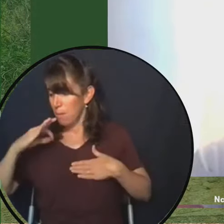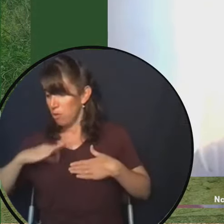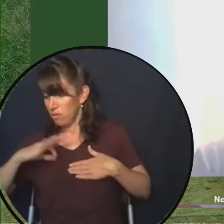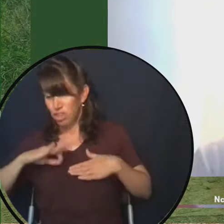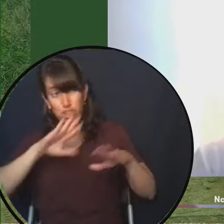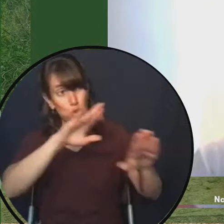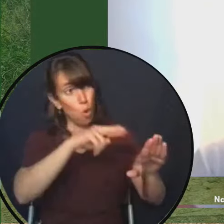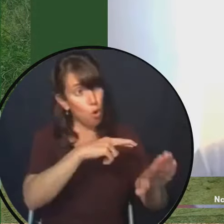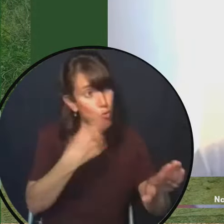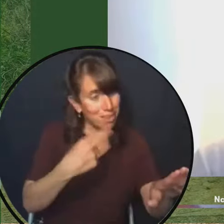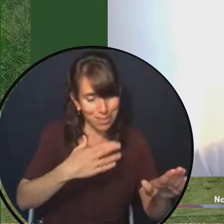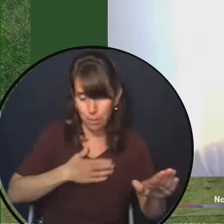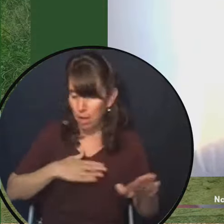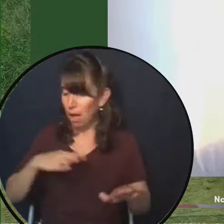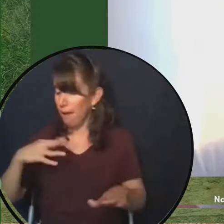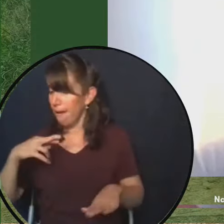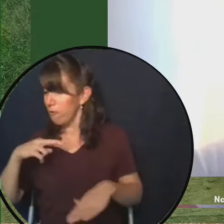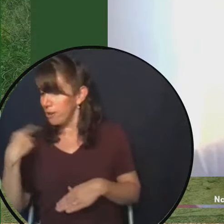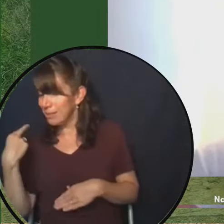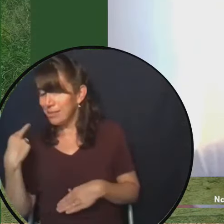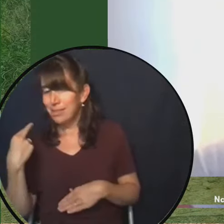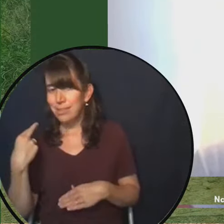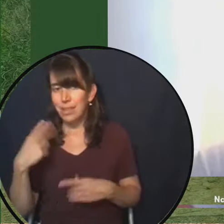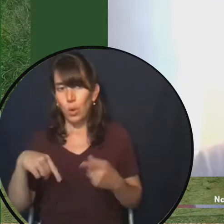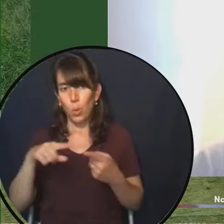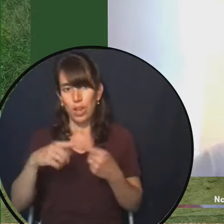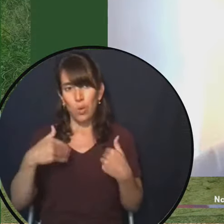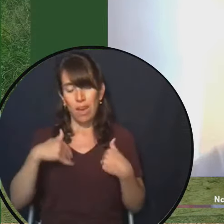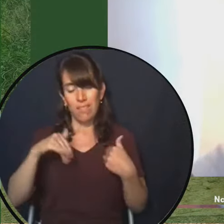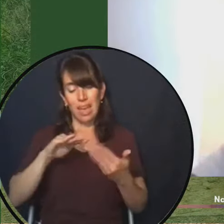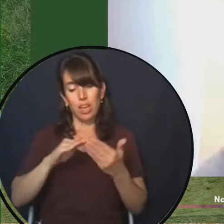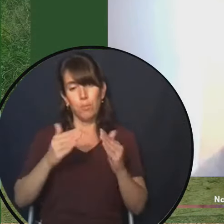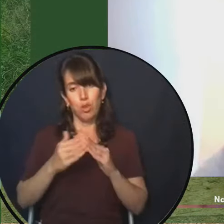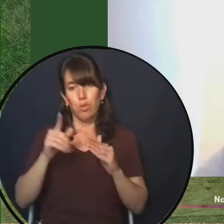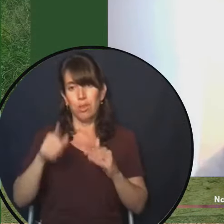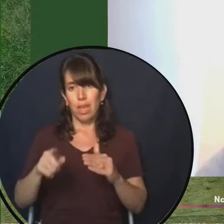and space, that helps you create that map.